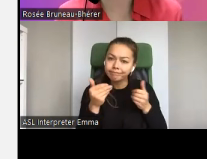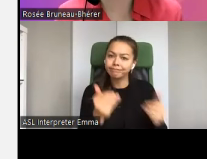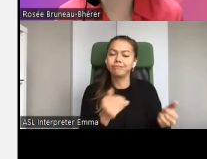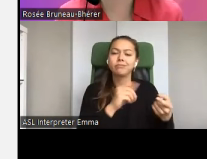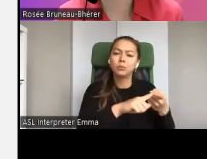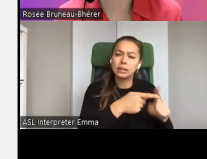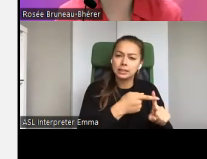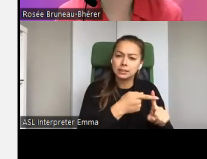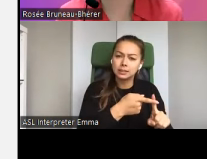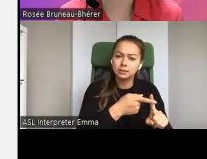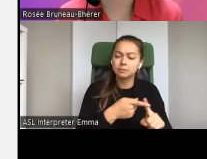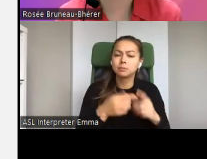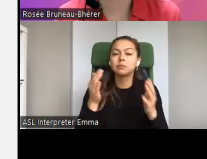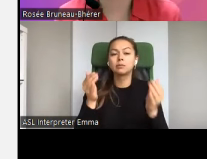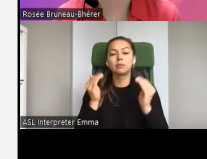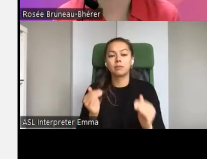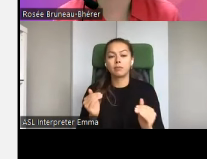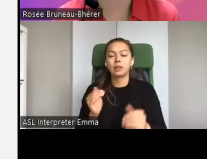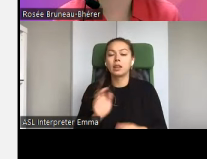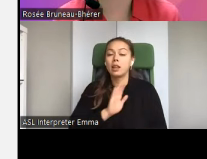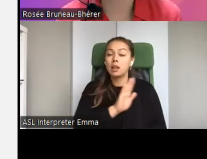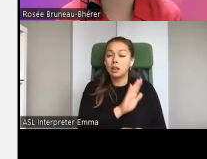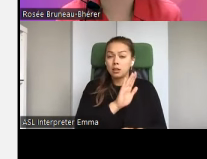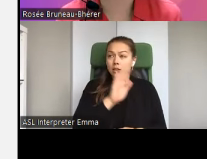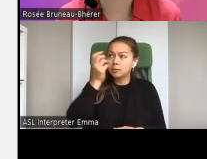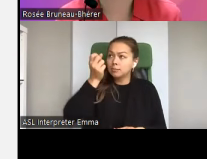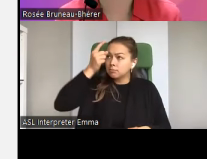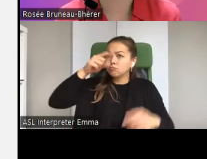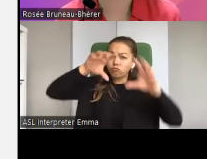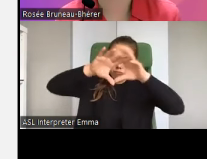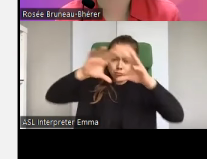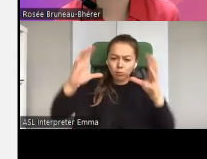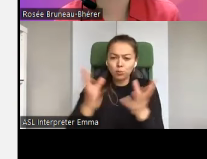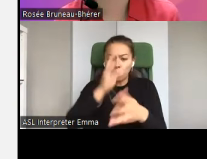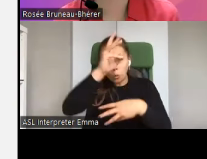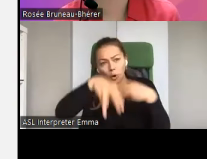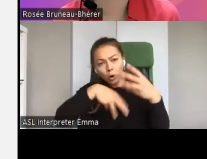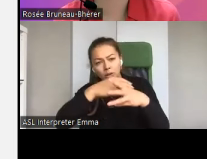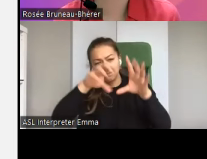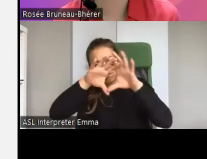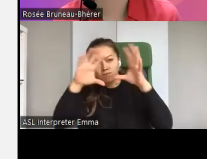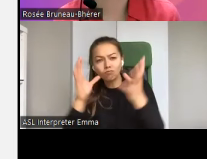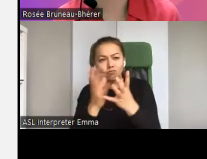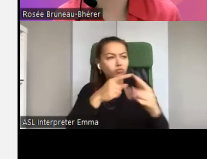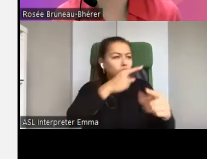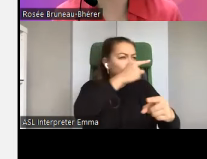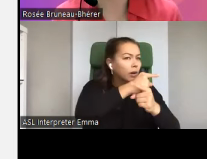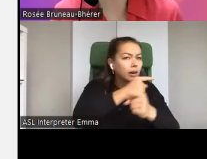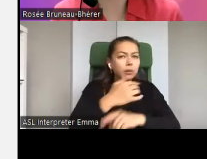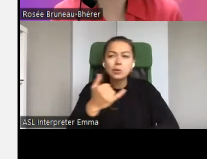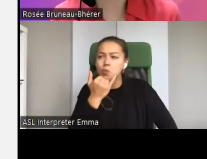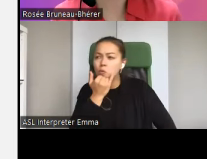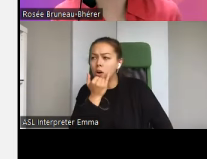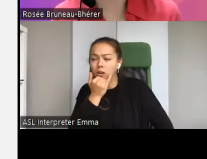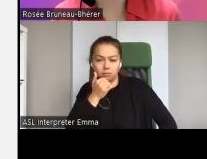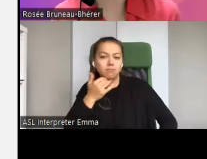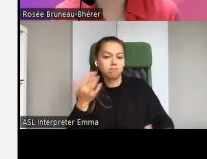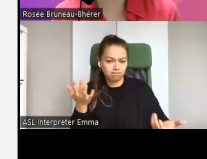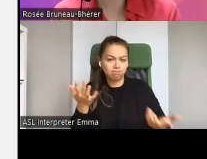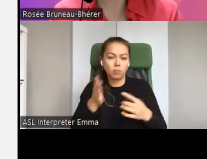of the world, what's right, what's wrong, could have been affected by the experiences he's had throughout his